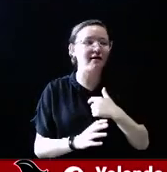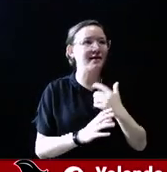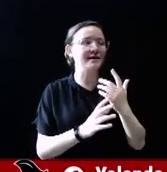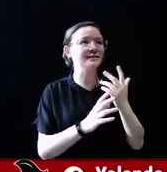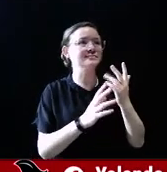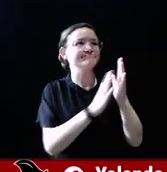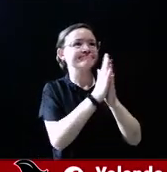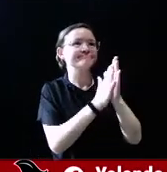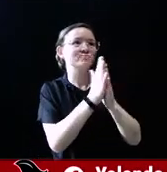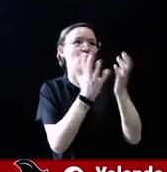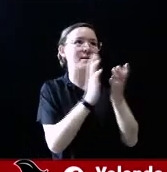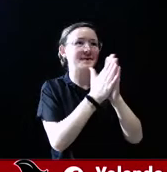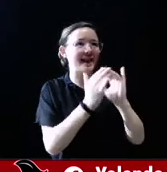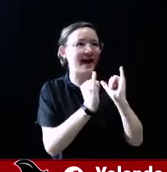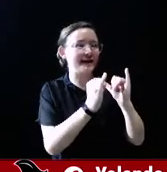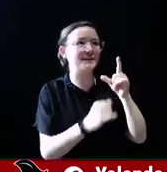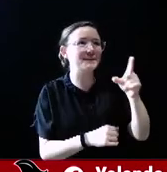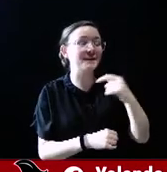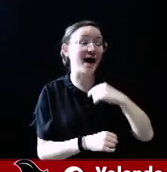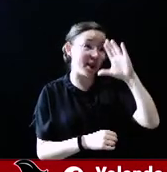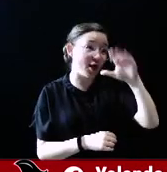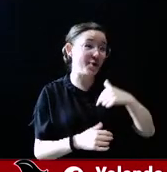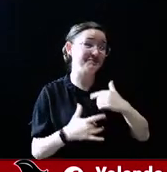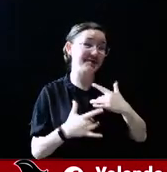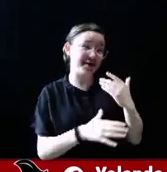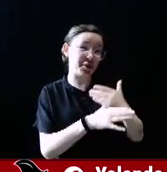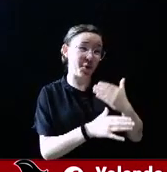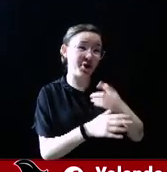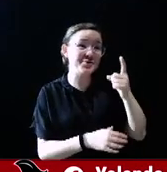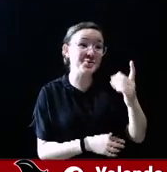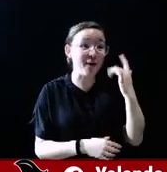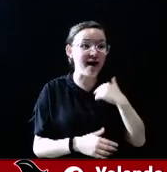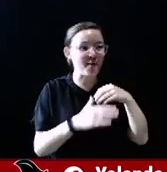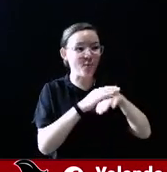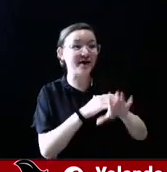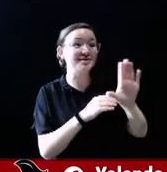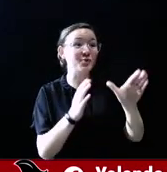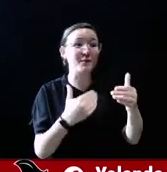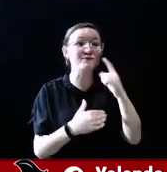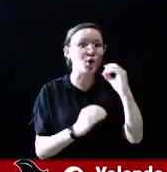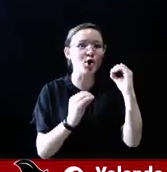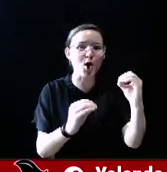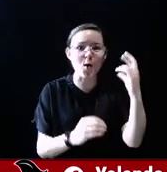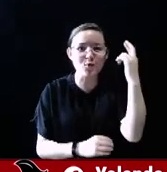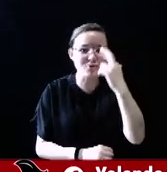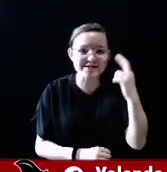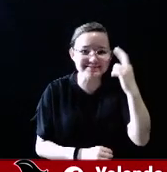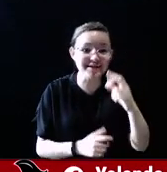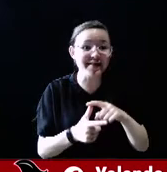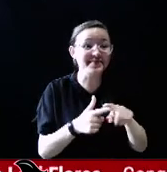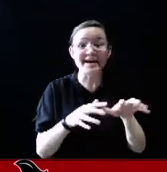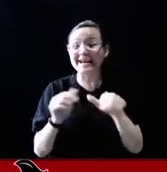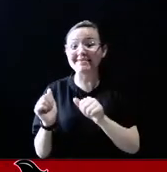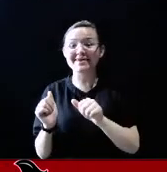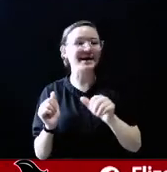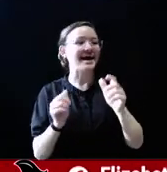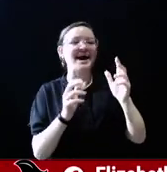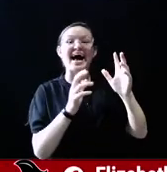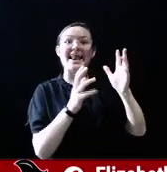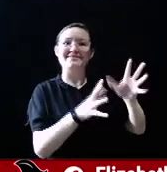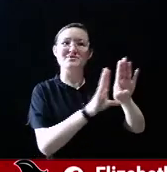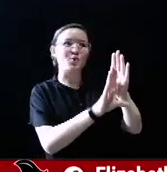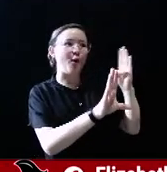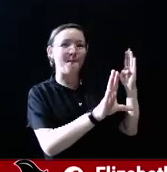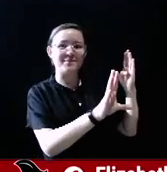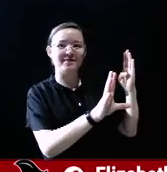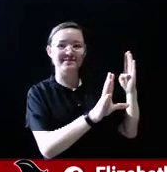to be like in the future. I know I annoy you sometimes by walking into your room for absolutely no reason and then leaving without closing the door and whatnot,